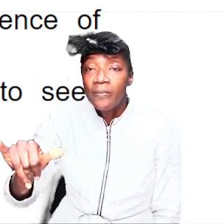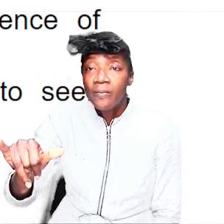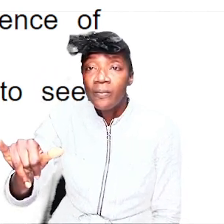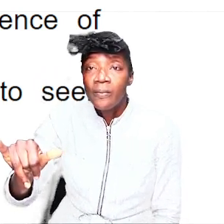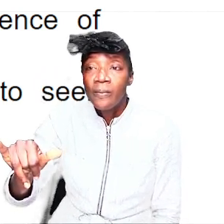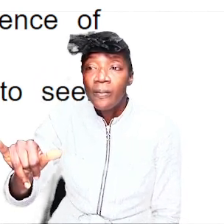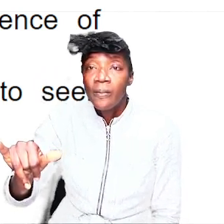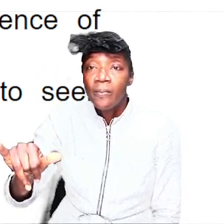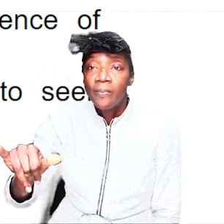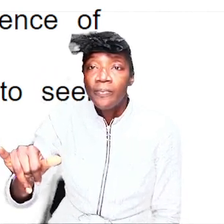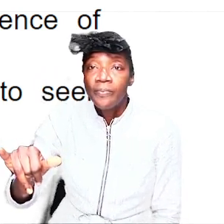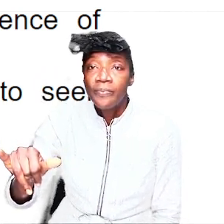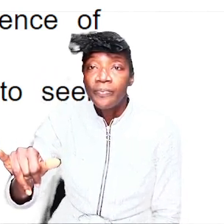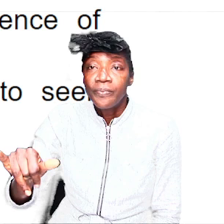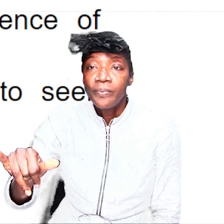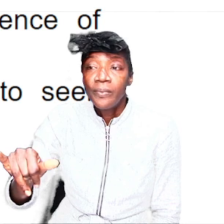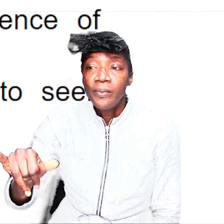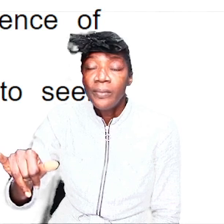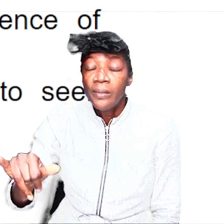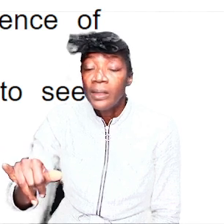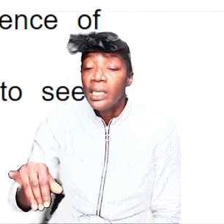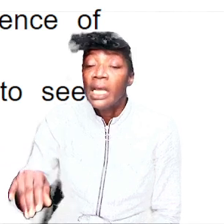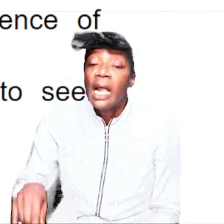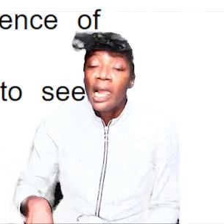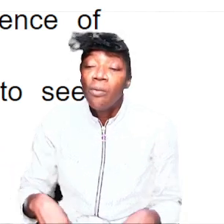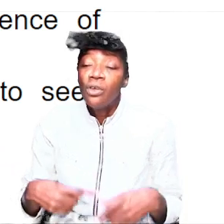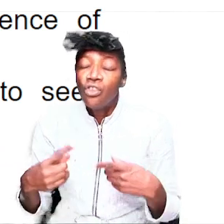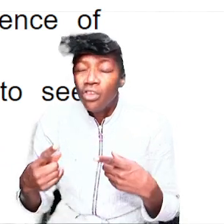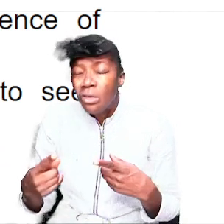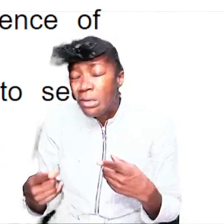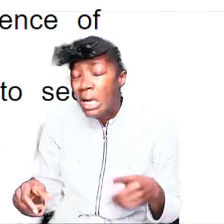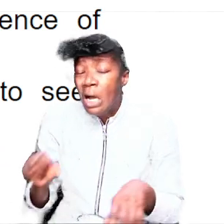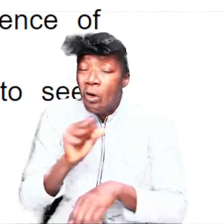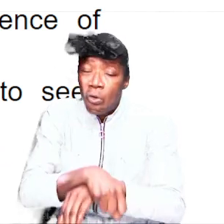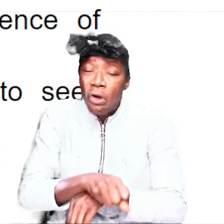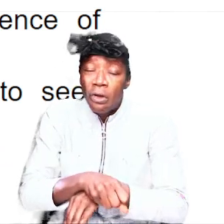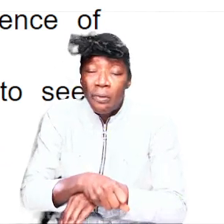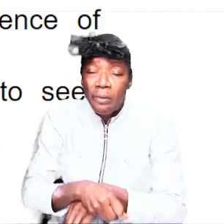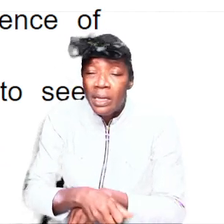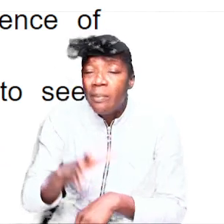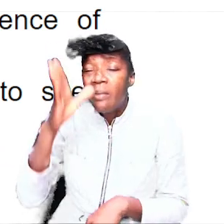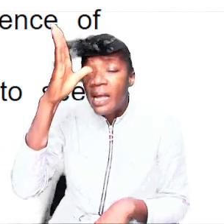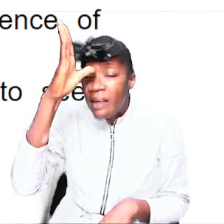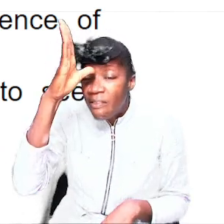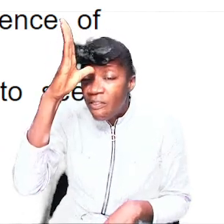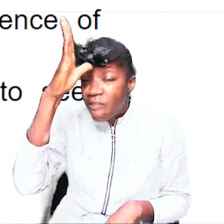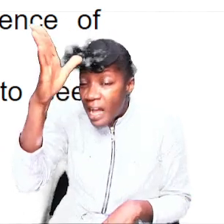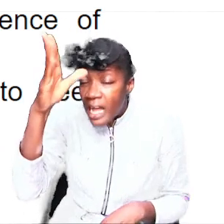was while he was attending to his father-in-law